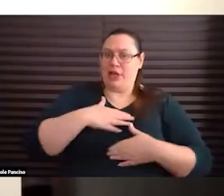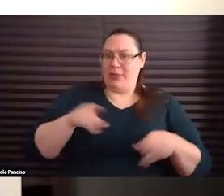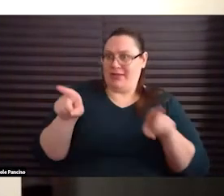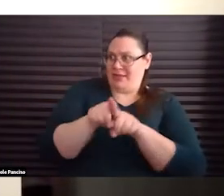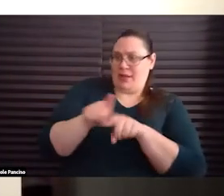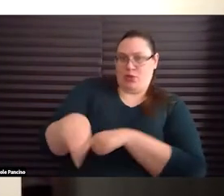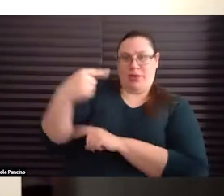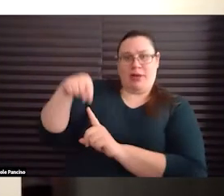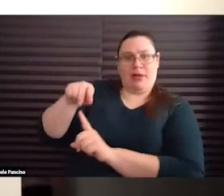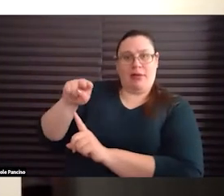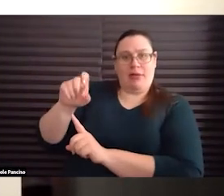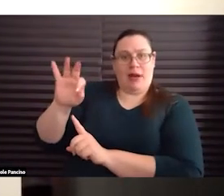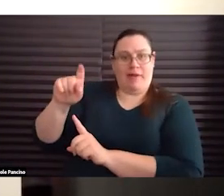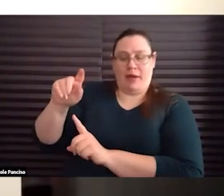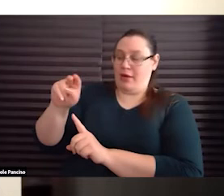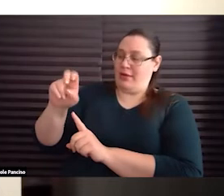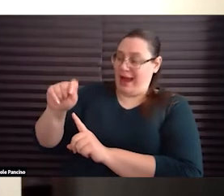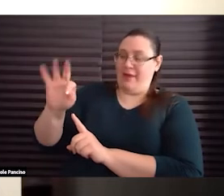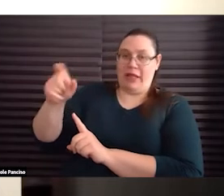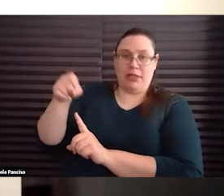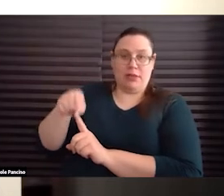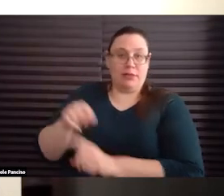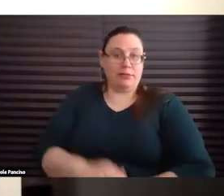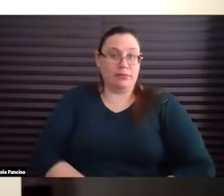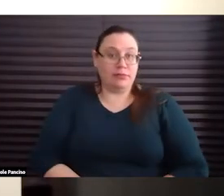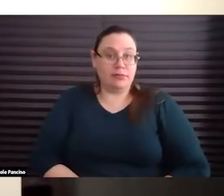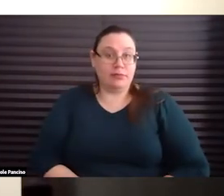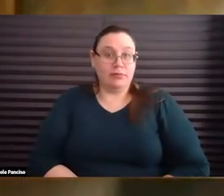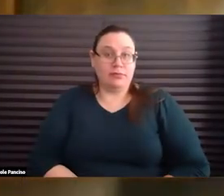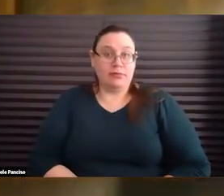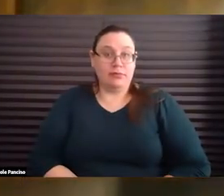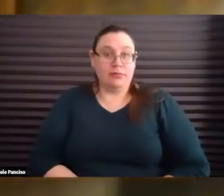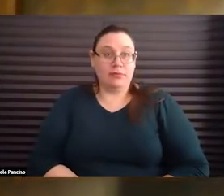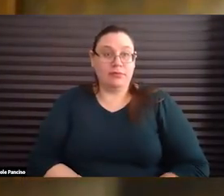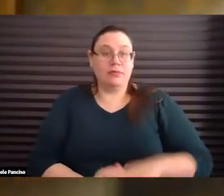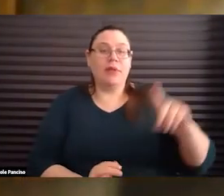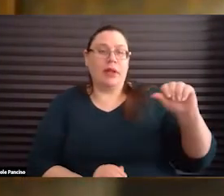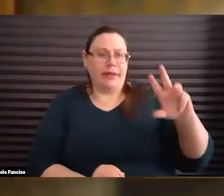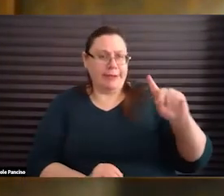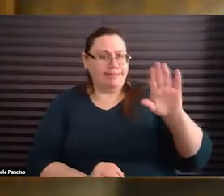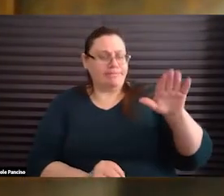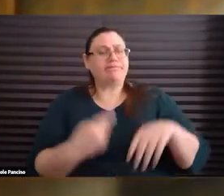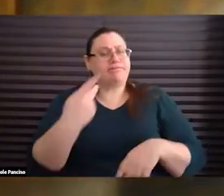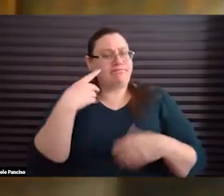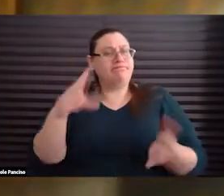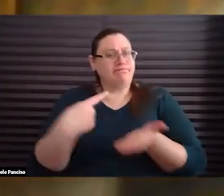way that Netflix does right now. So, you know, you and I have had this conversation